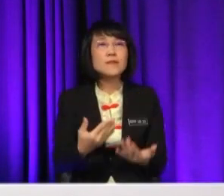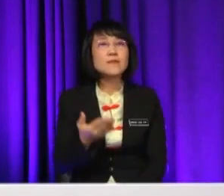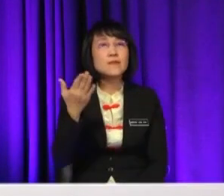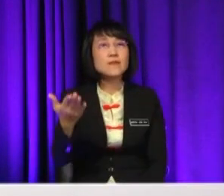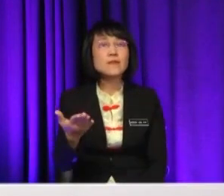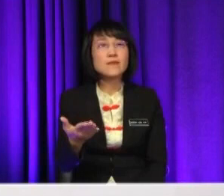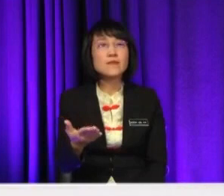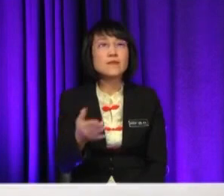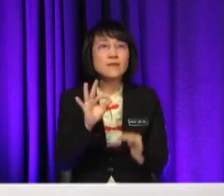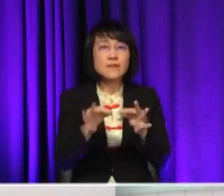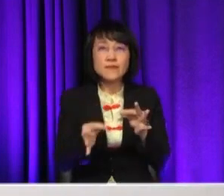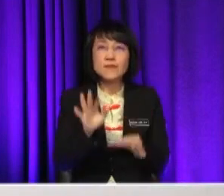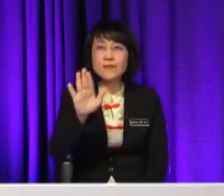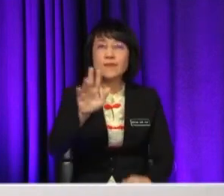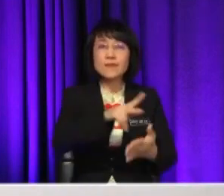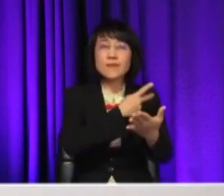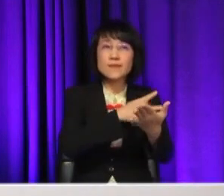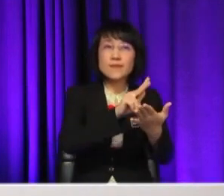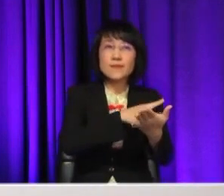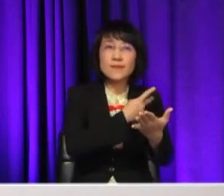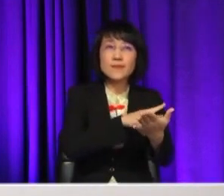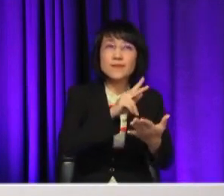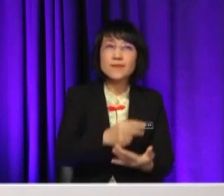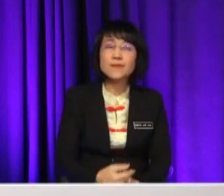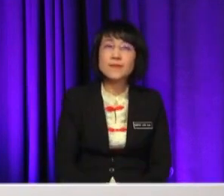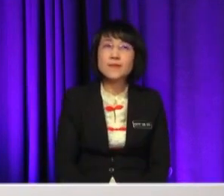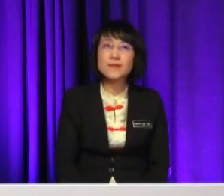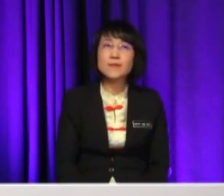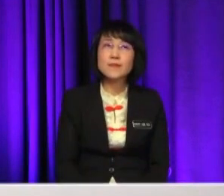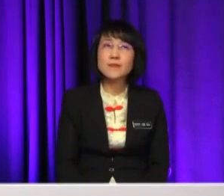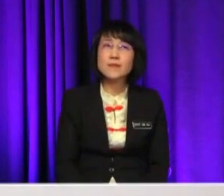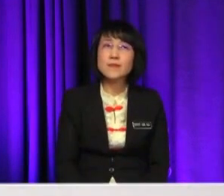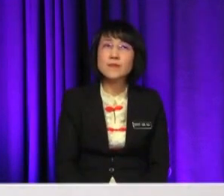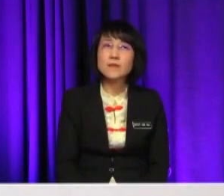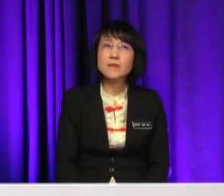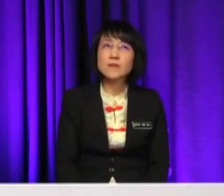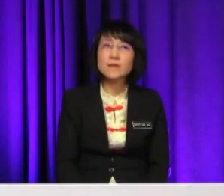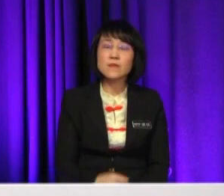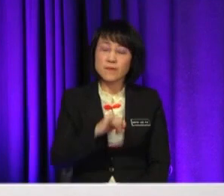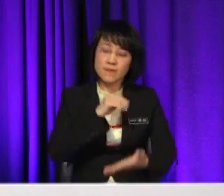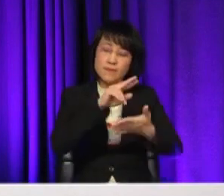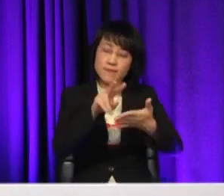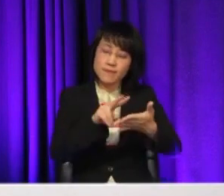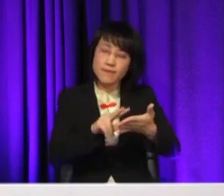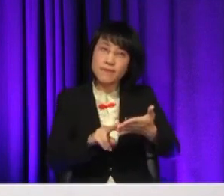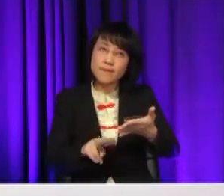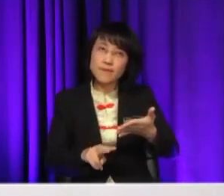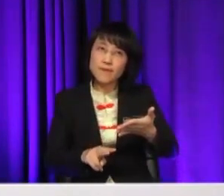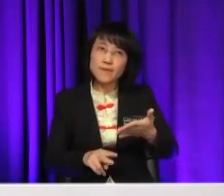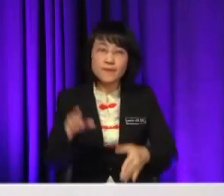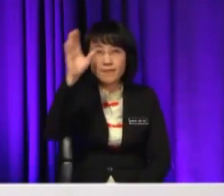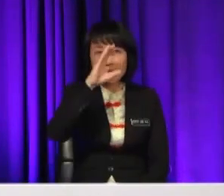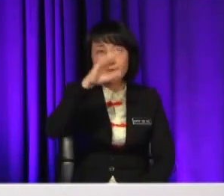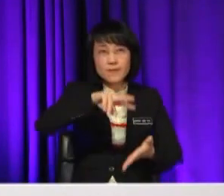your poems, especially when we come to class? What do you do? I read through the whole poem and I find the meaning